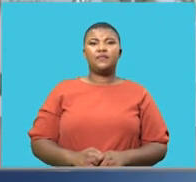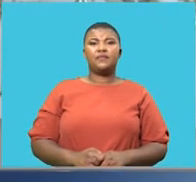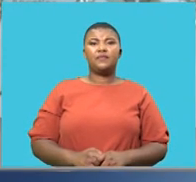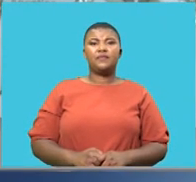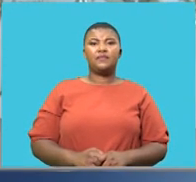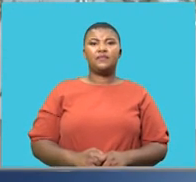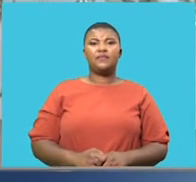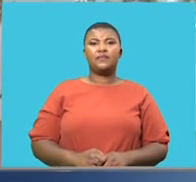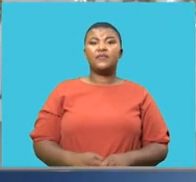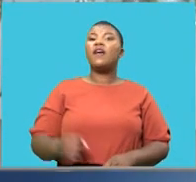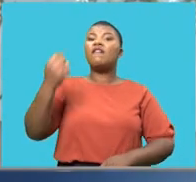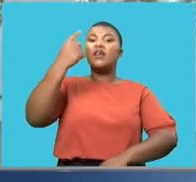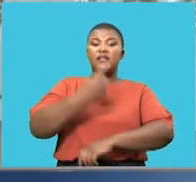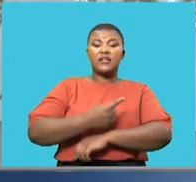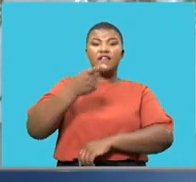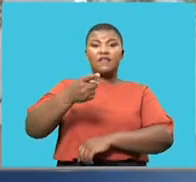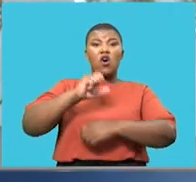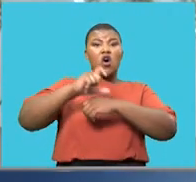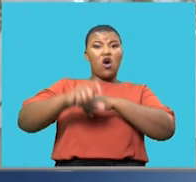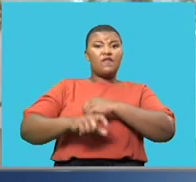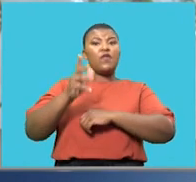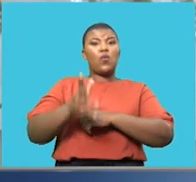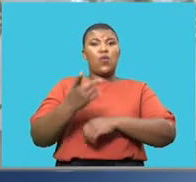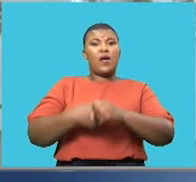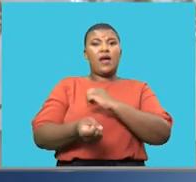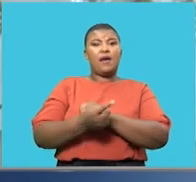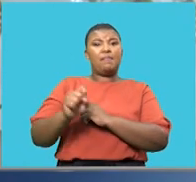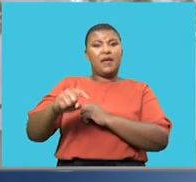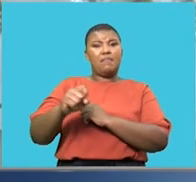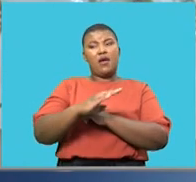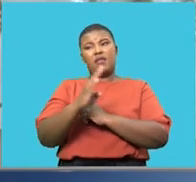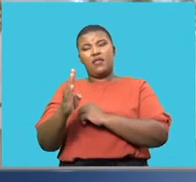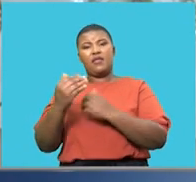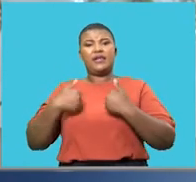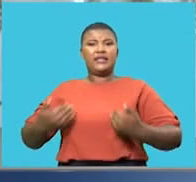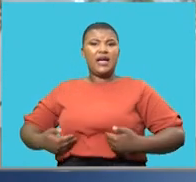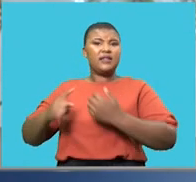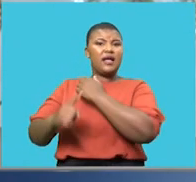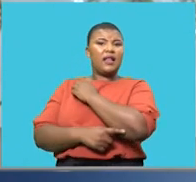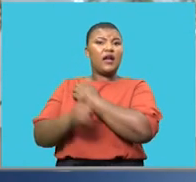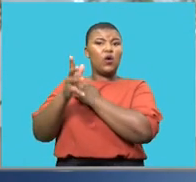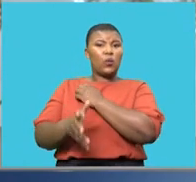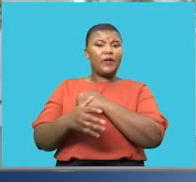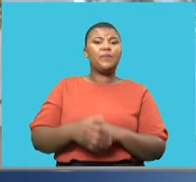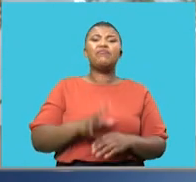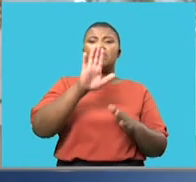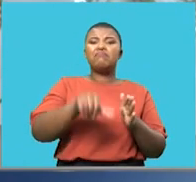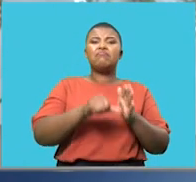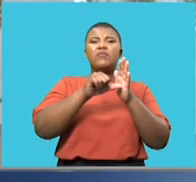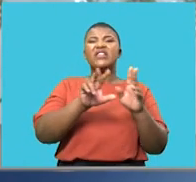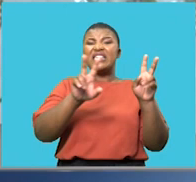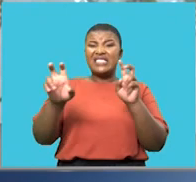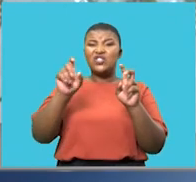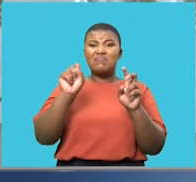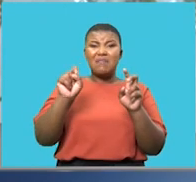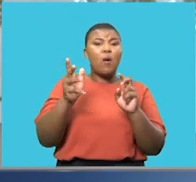This is the first day of the conference, which will be hosted up until Sunday. And some of the key issues that they say they will